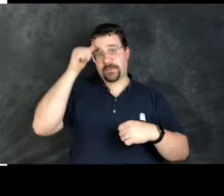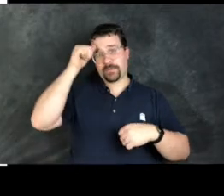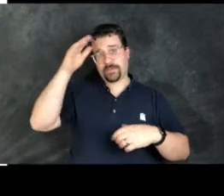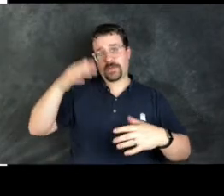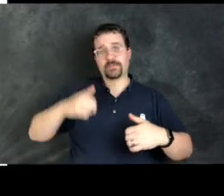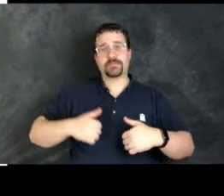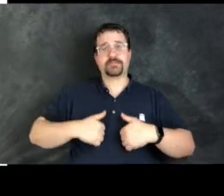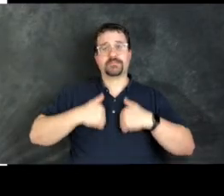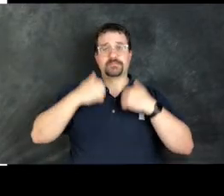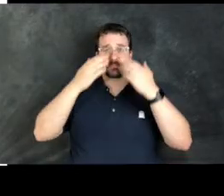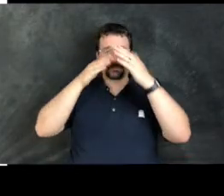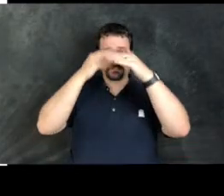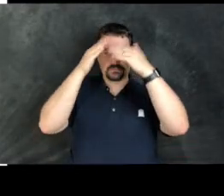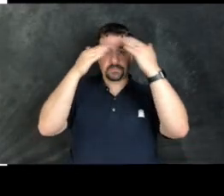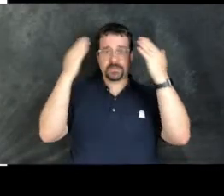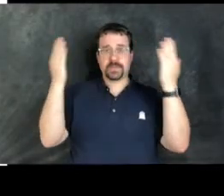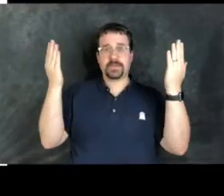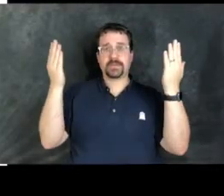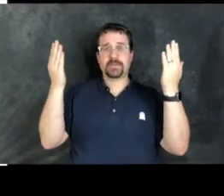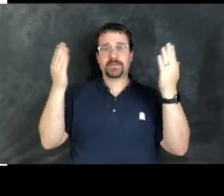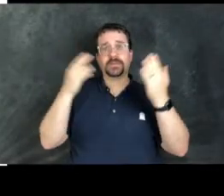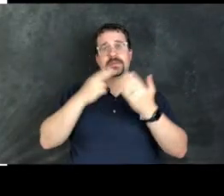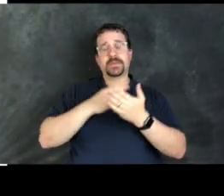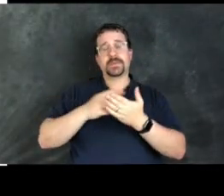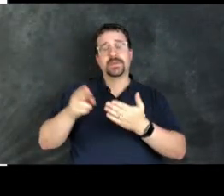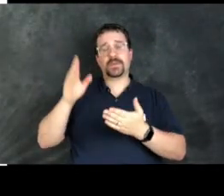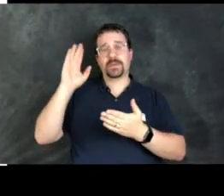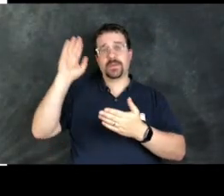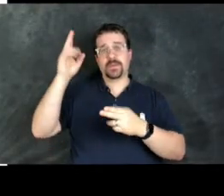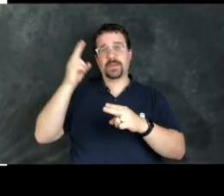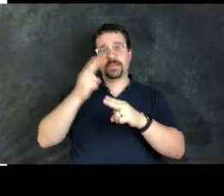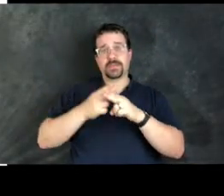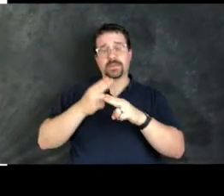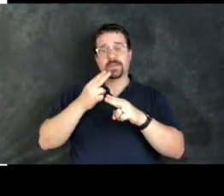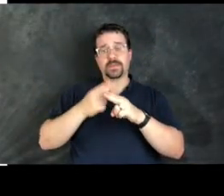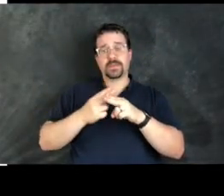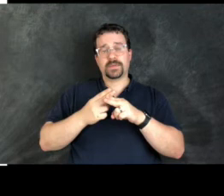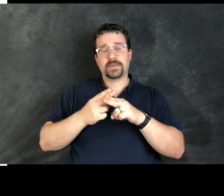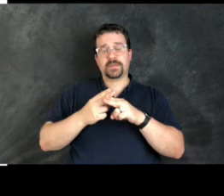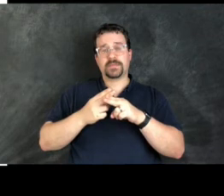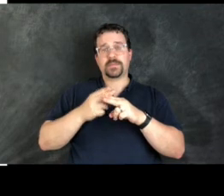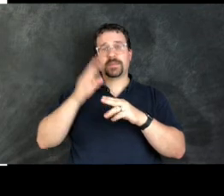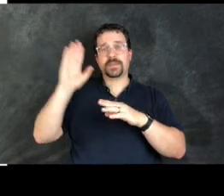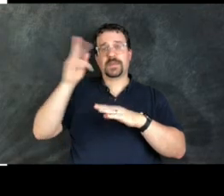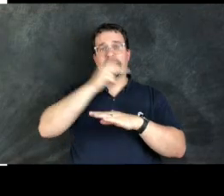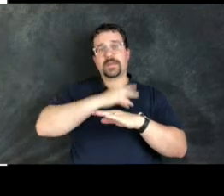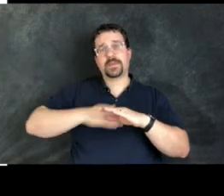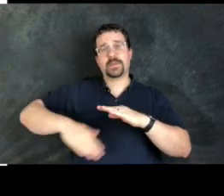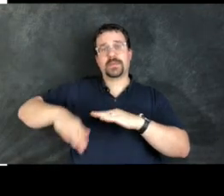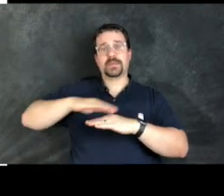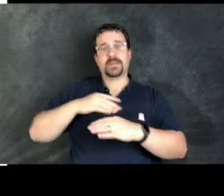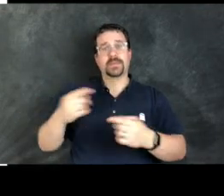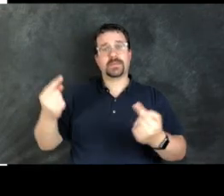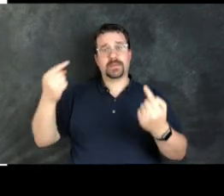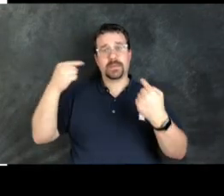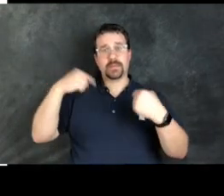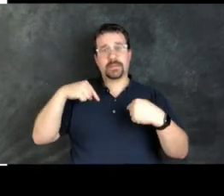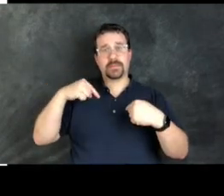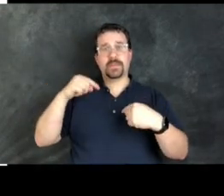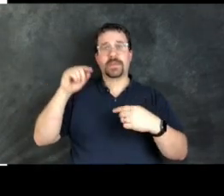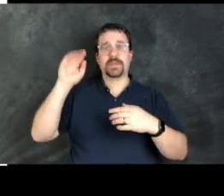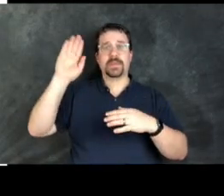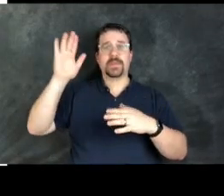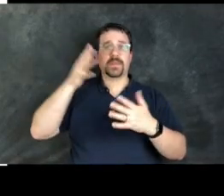Our Father, who art in heaven, hallowed be thy name. Thy